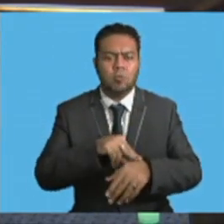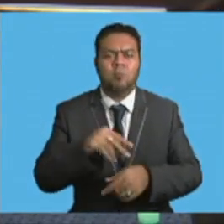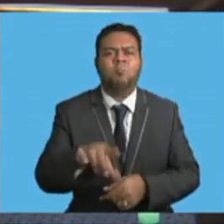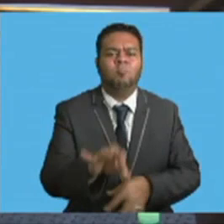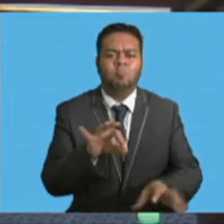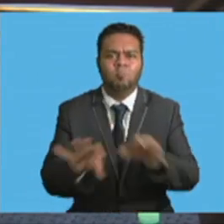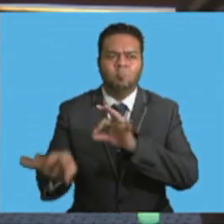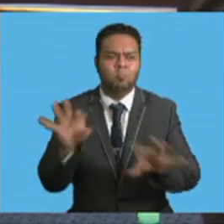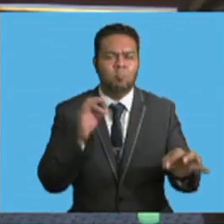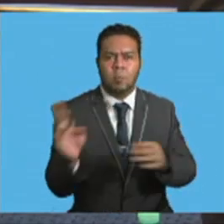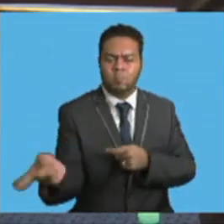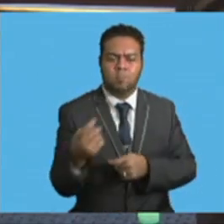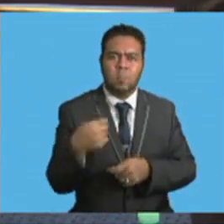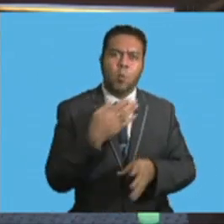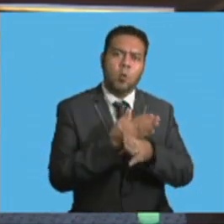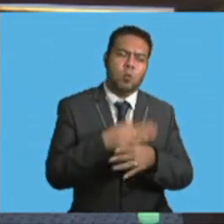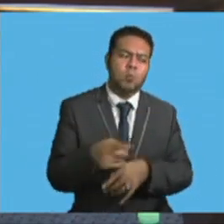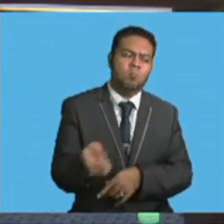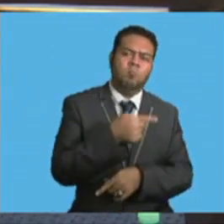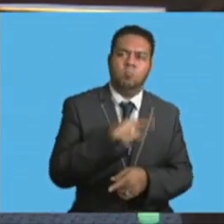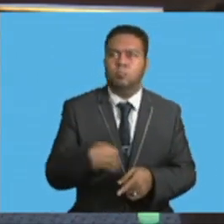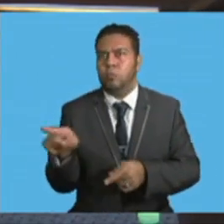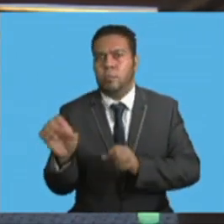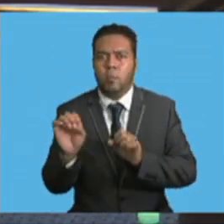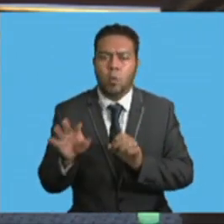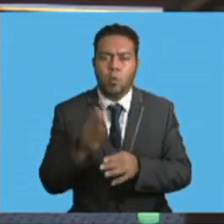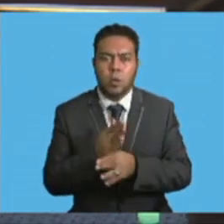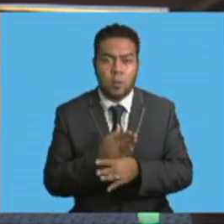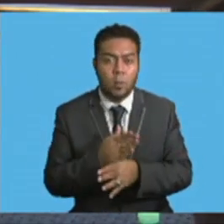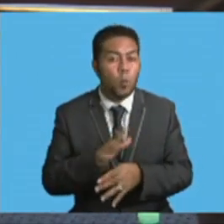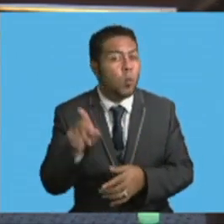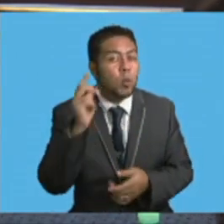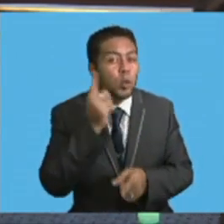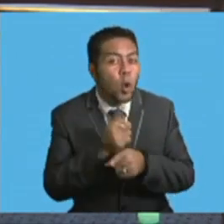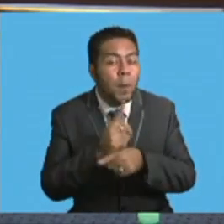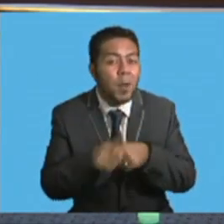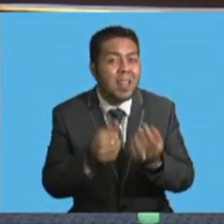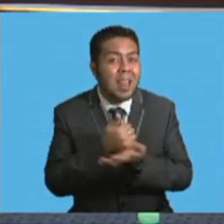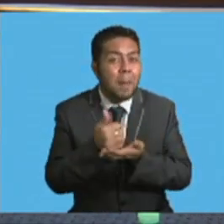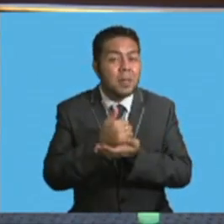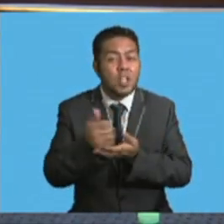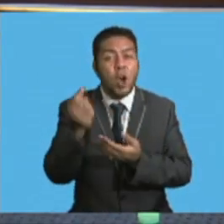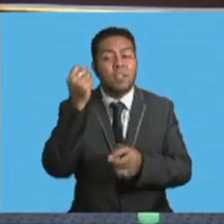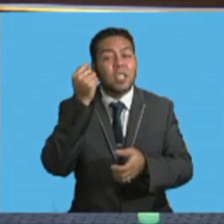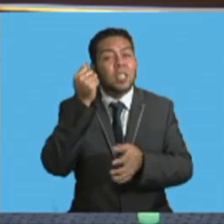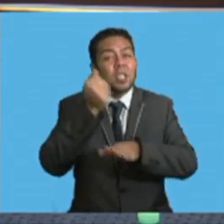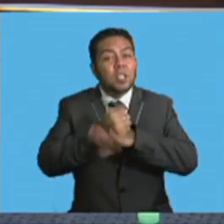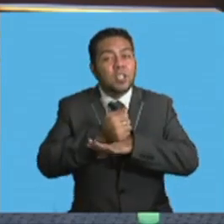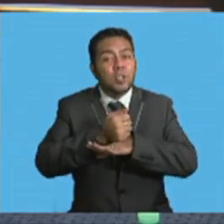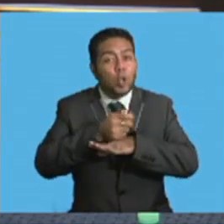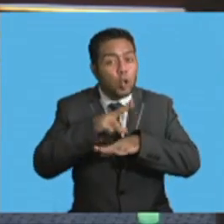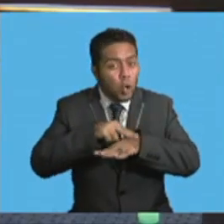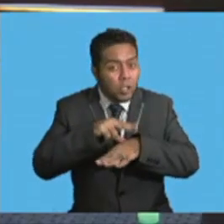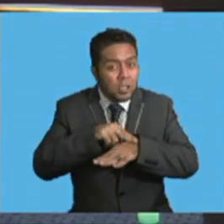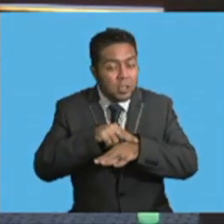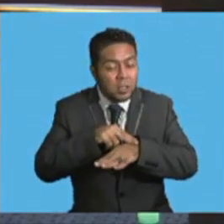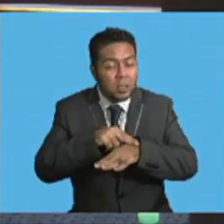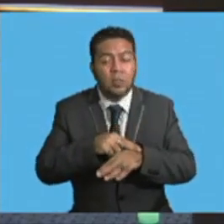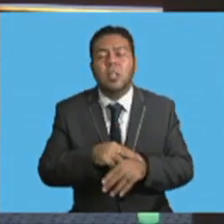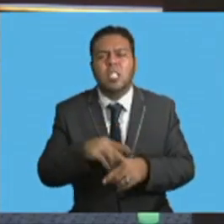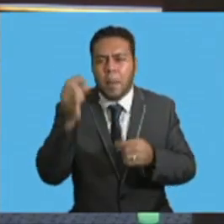Speaker, when we talk about numbers of doctors, it is important to understand that what we are talking